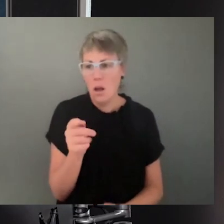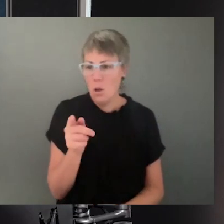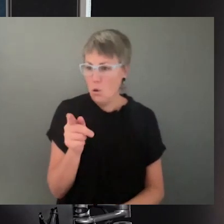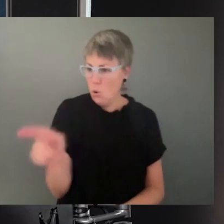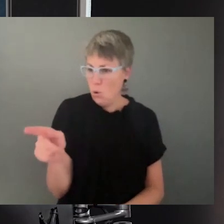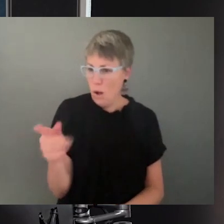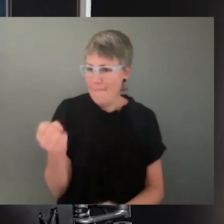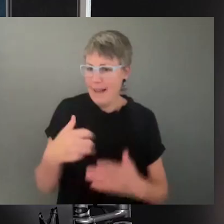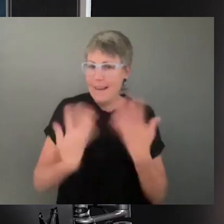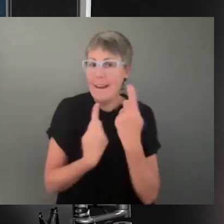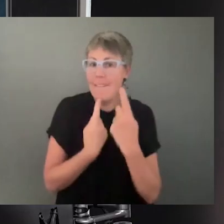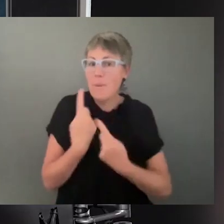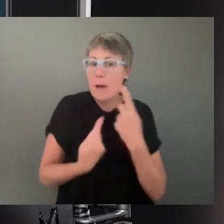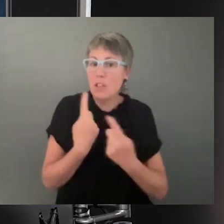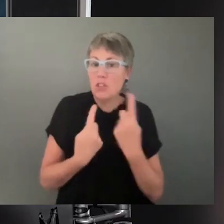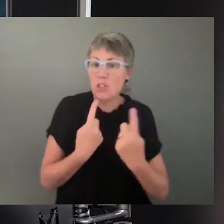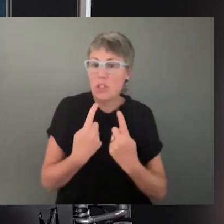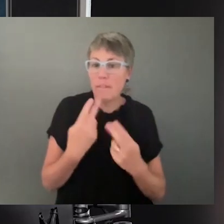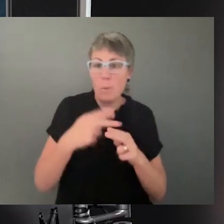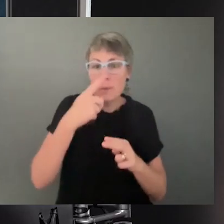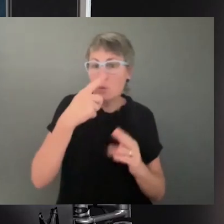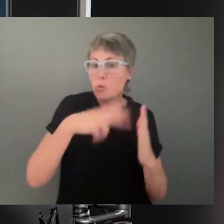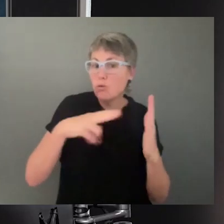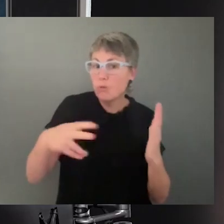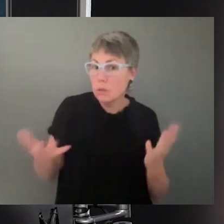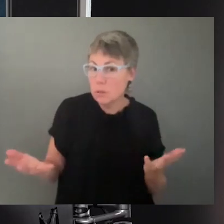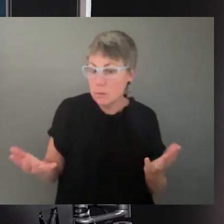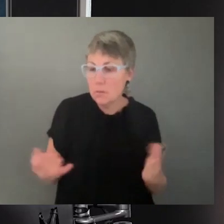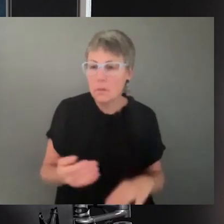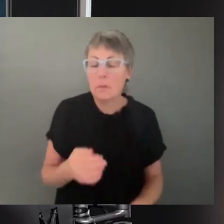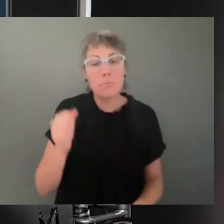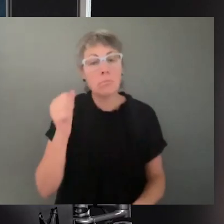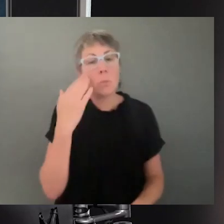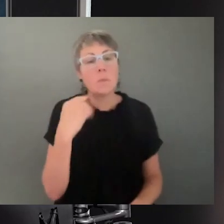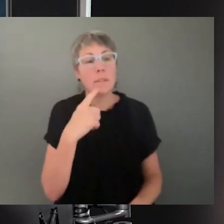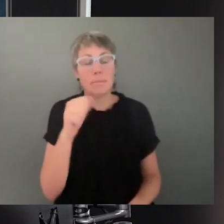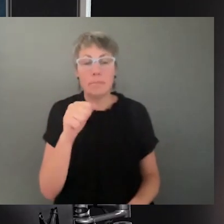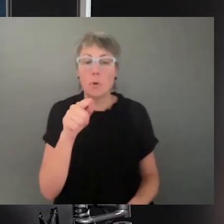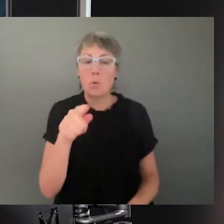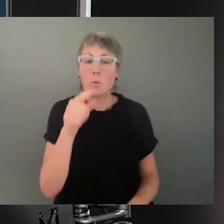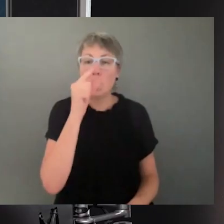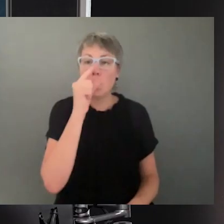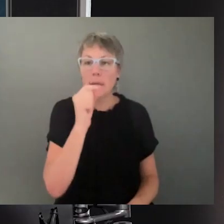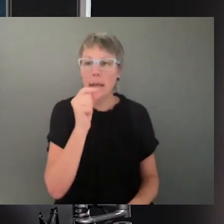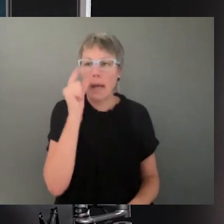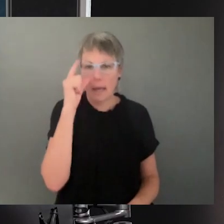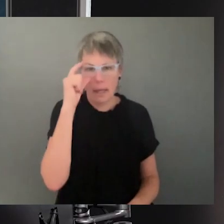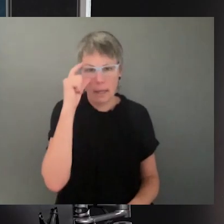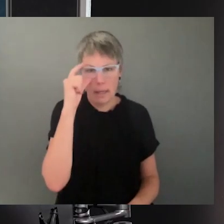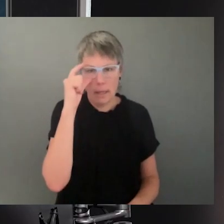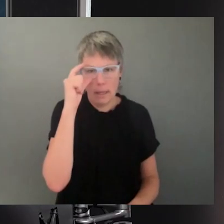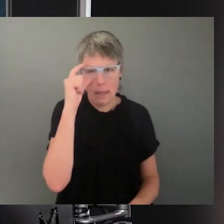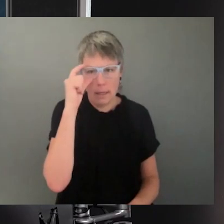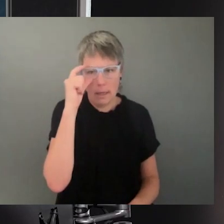they are planning that independent plan? What are some of the resources you'd like to put people through to? Well, if